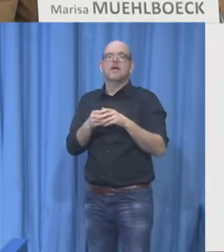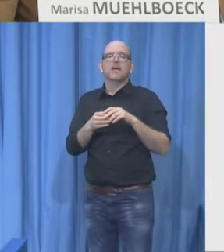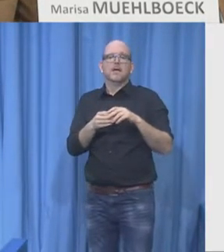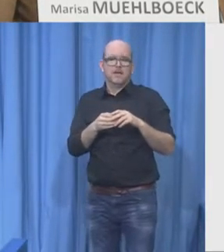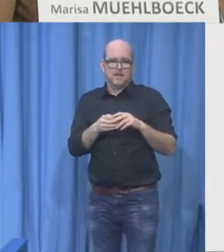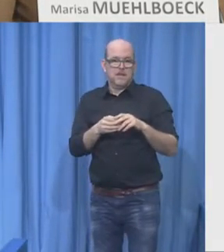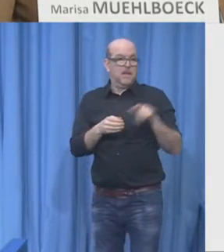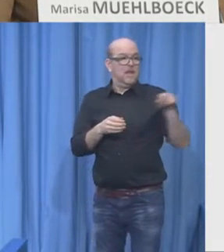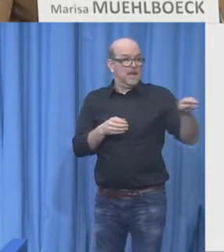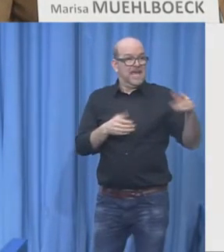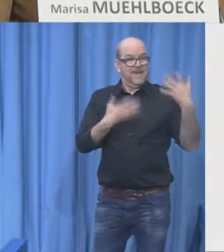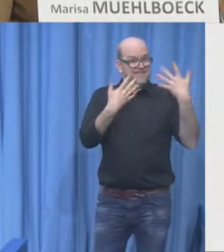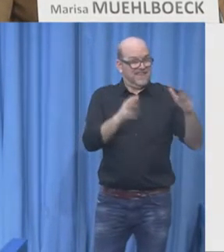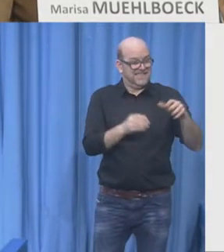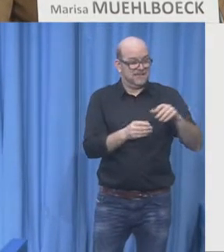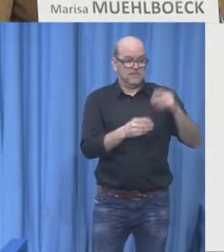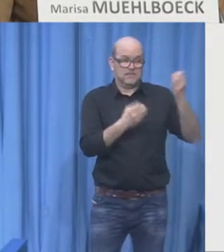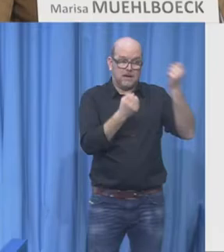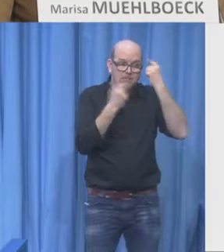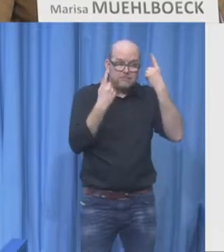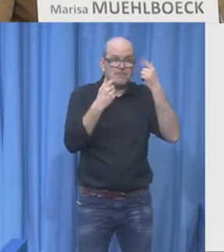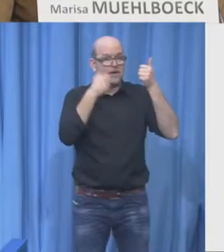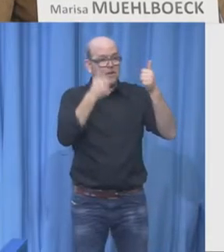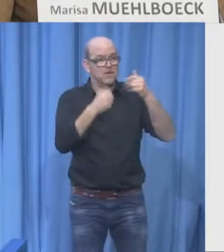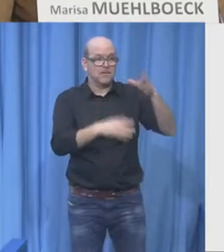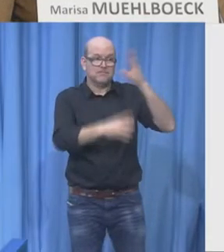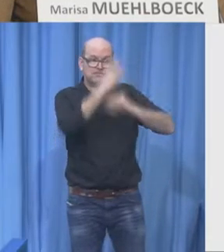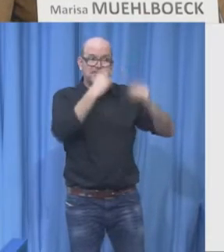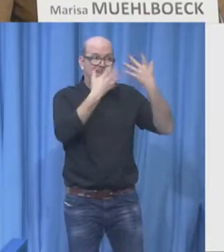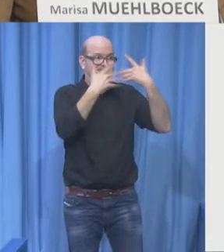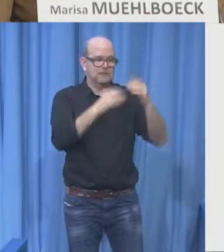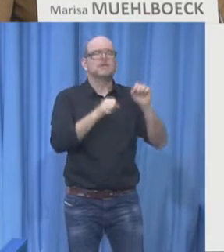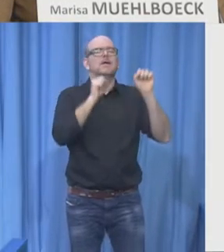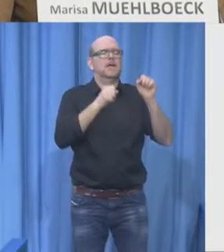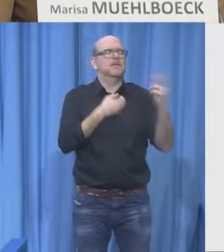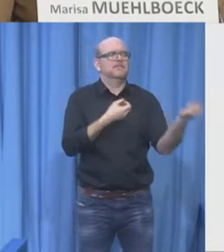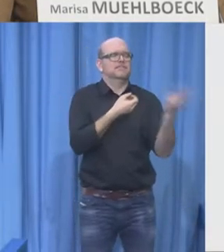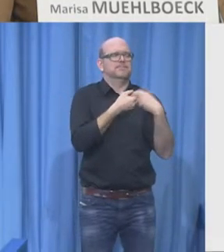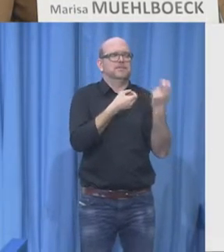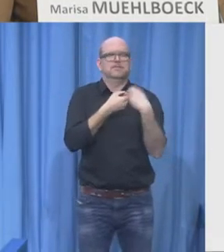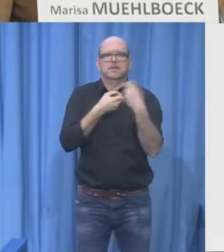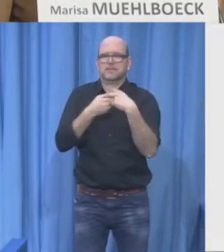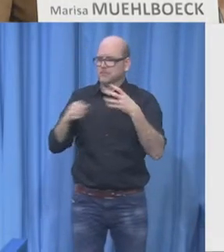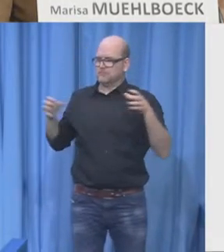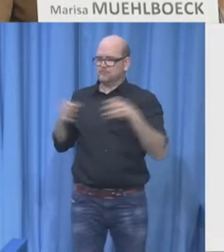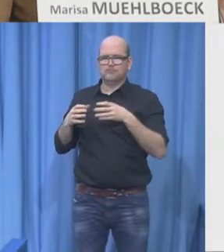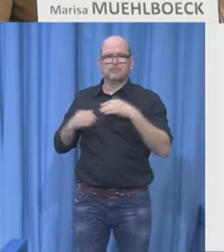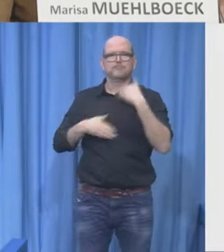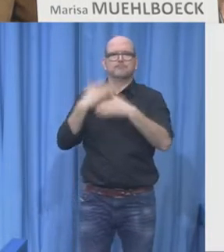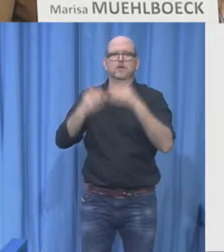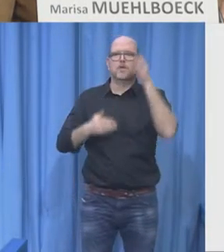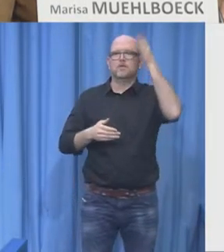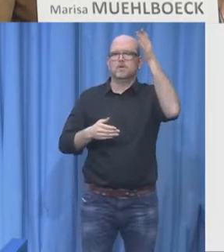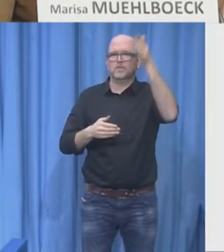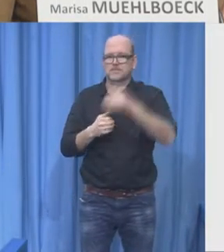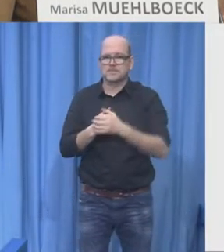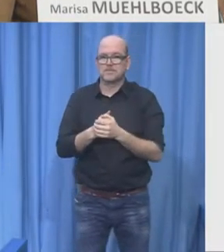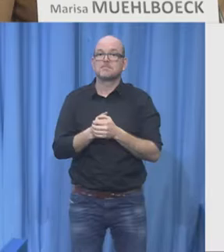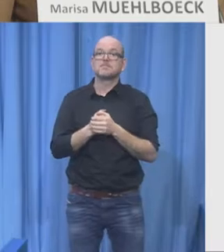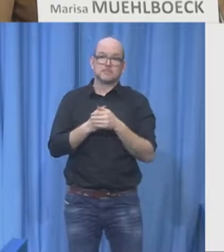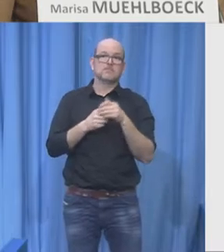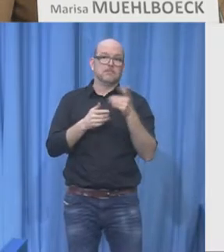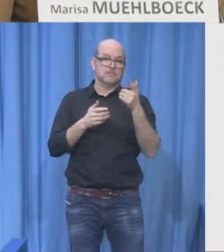stage, we also enlarged our network and established strong partnerships with doctors and with